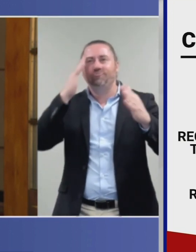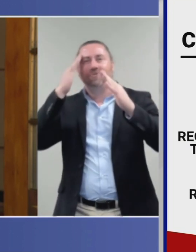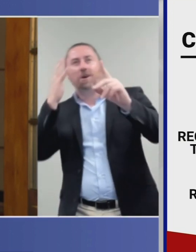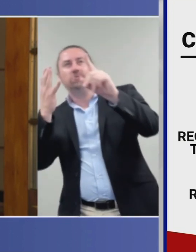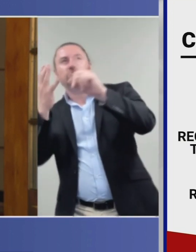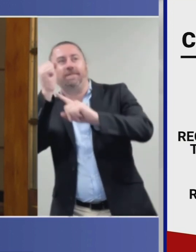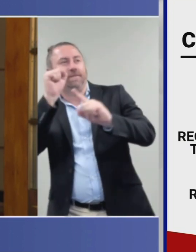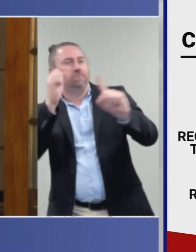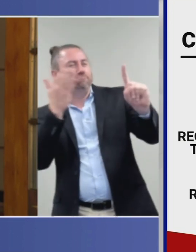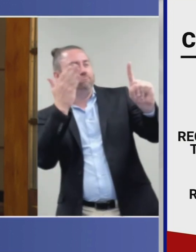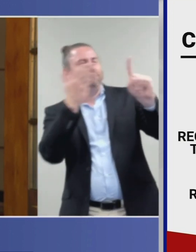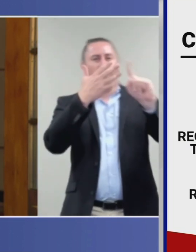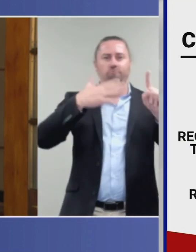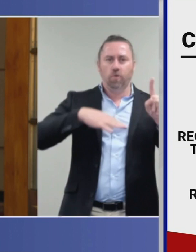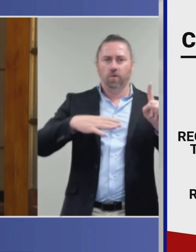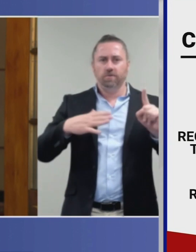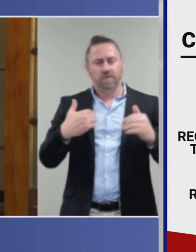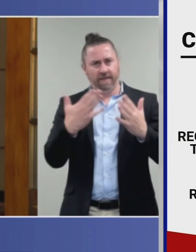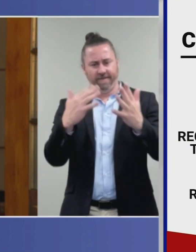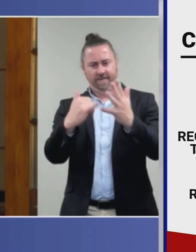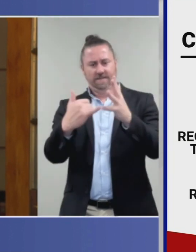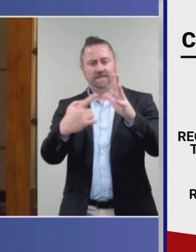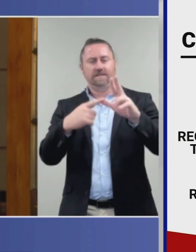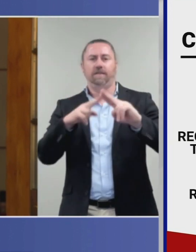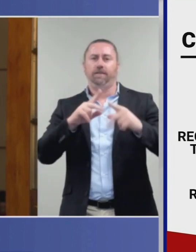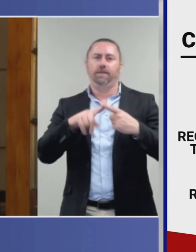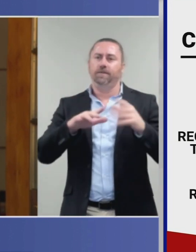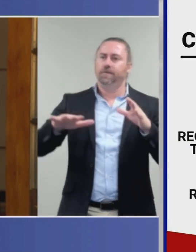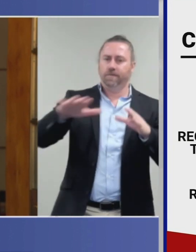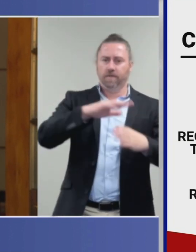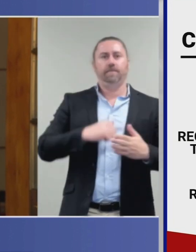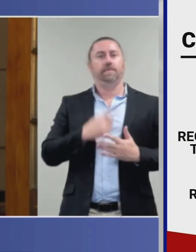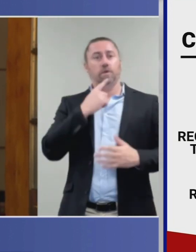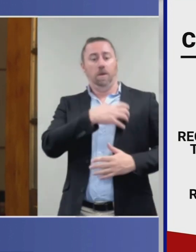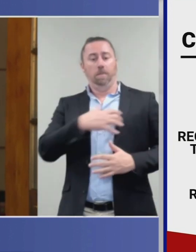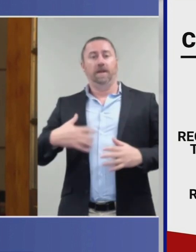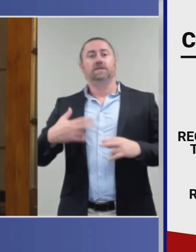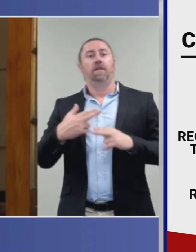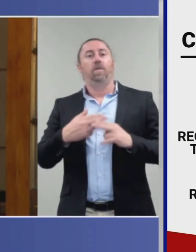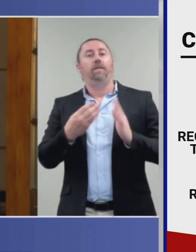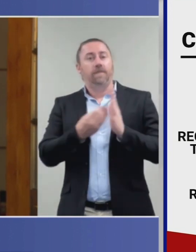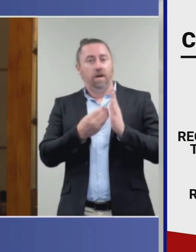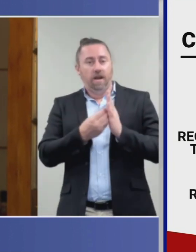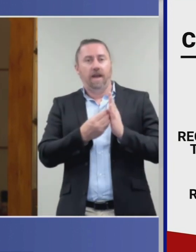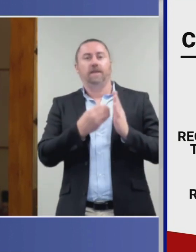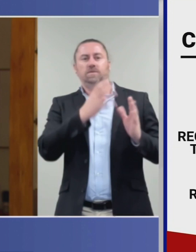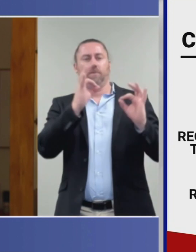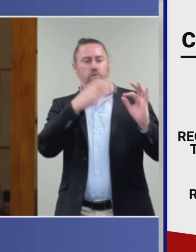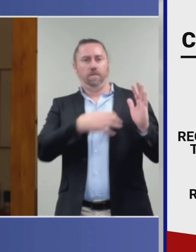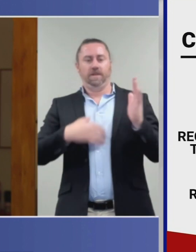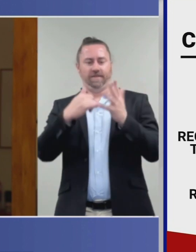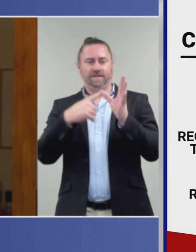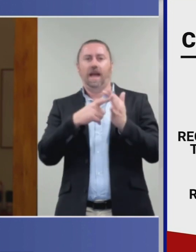safe workplace. So the actions. As a first step, I've asked the Minister for Finance and the Special Minister of State to consult with the opposition, minor parties